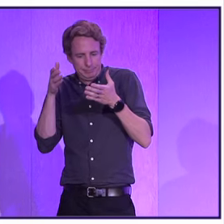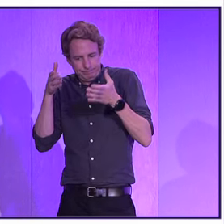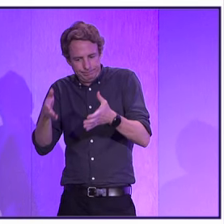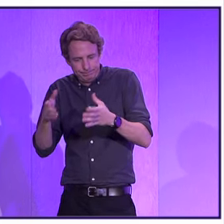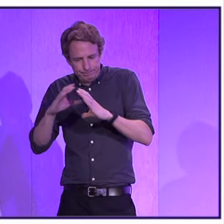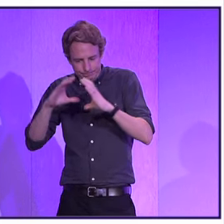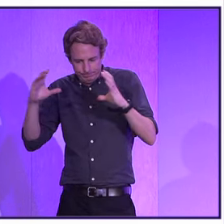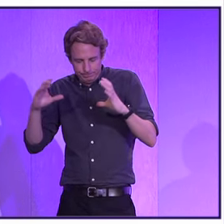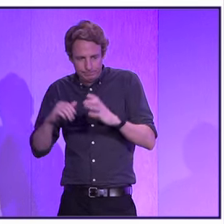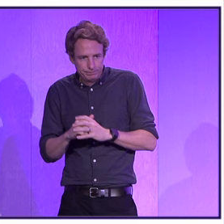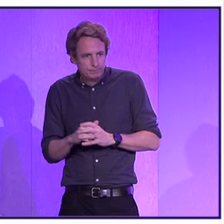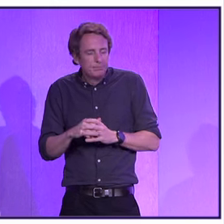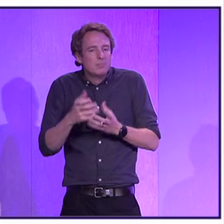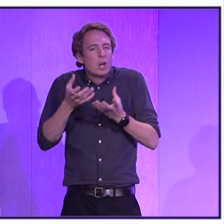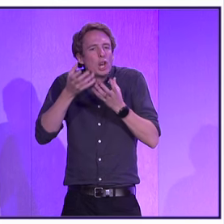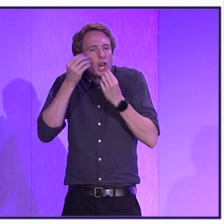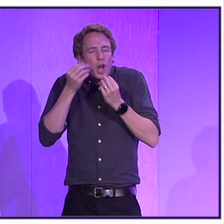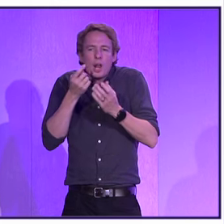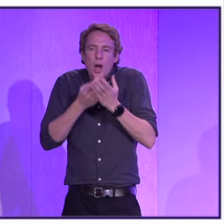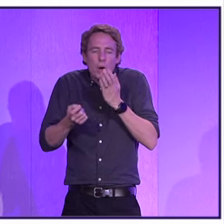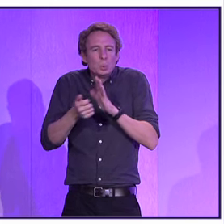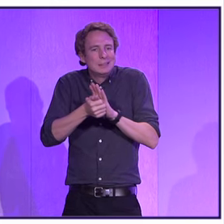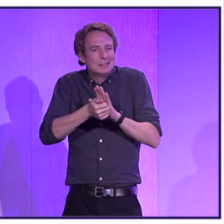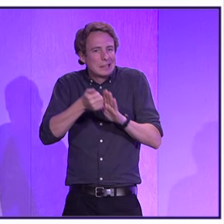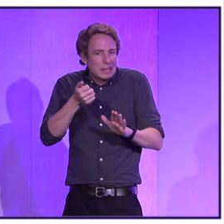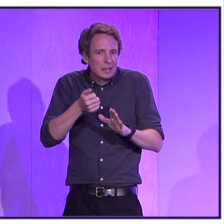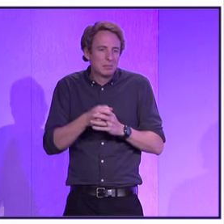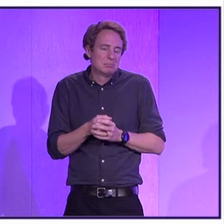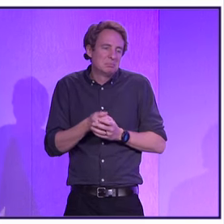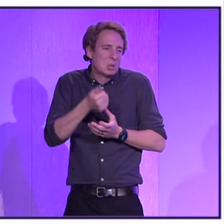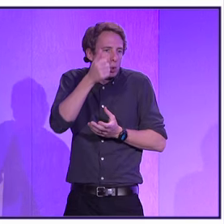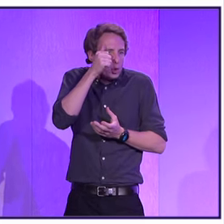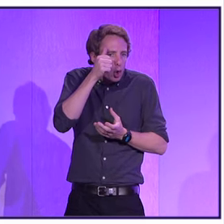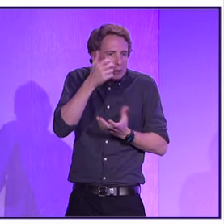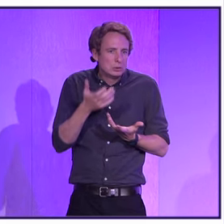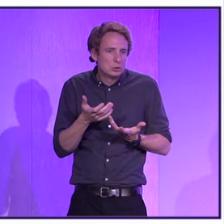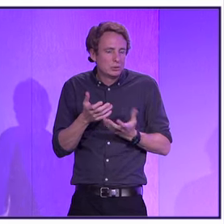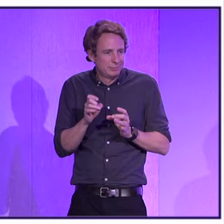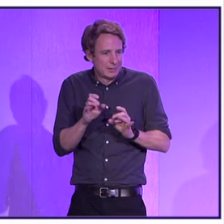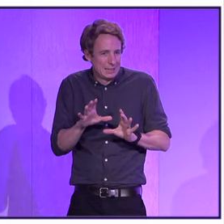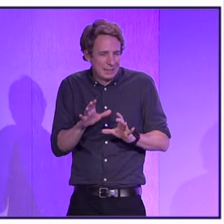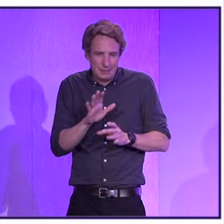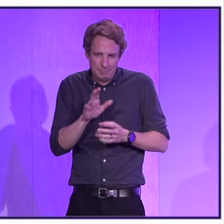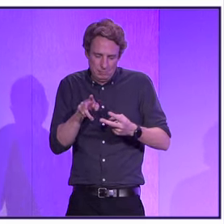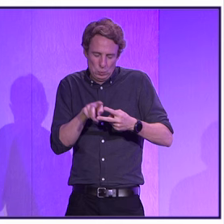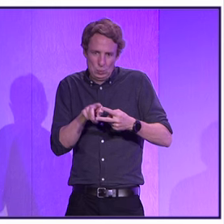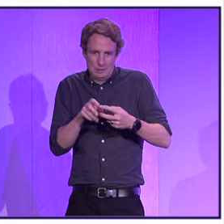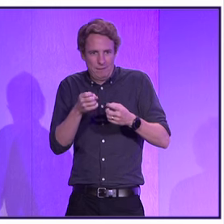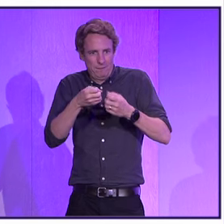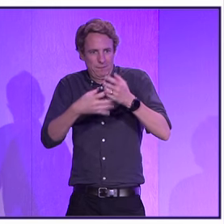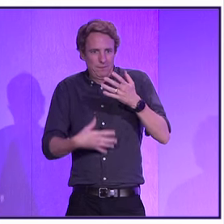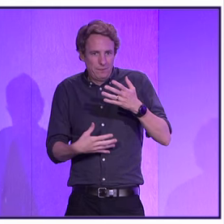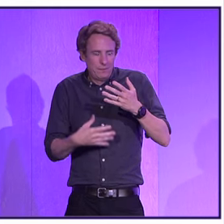to define learning so narrowly in terms of skills and knowledge acquisition, because they're just one aspect of